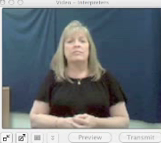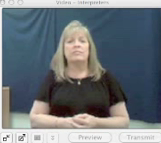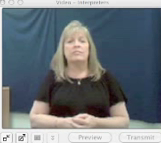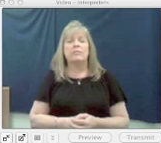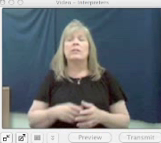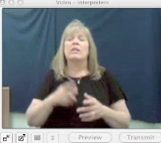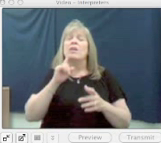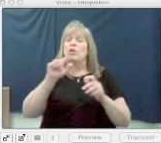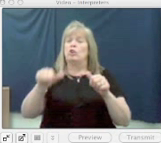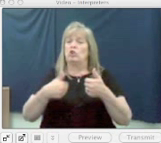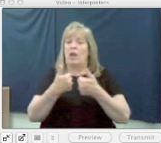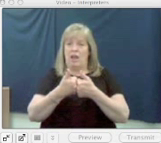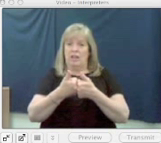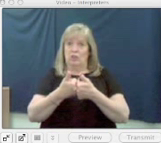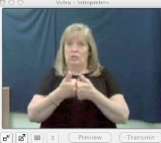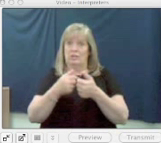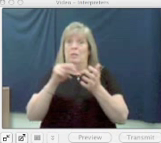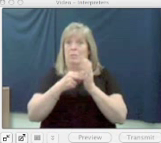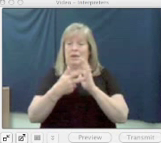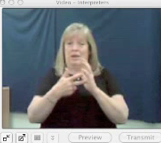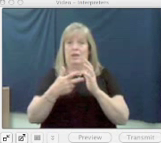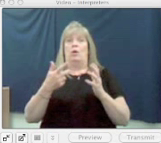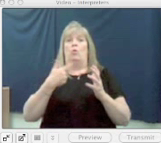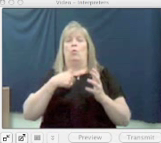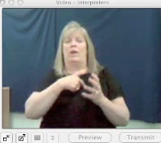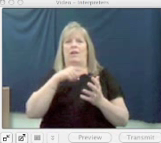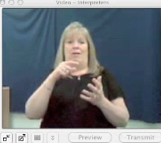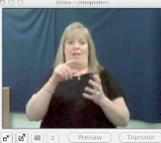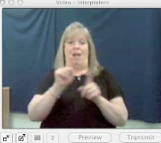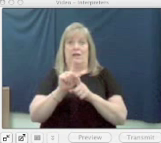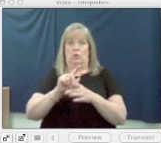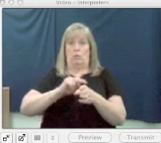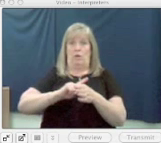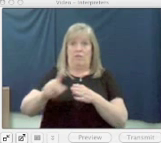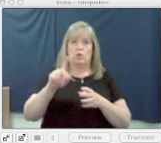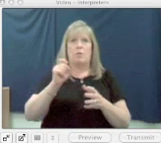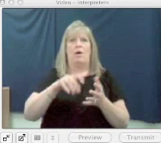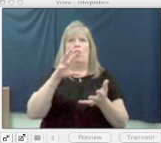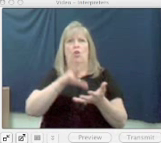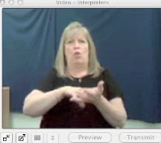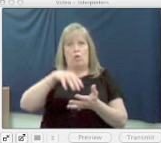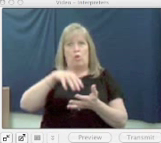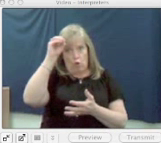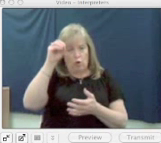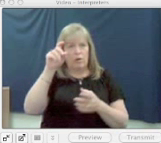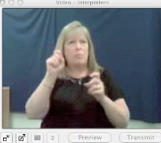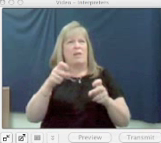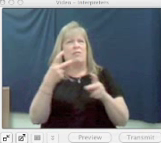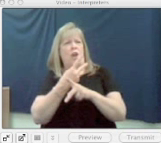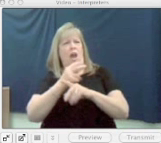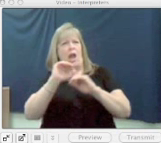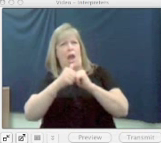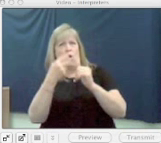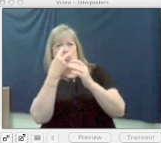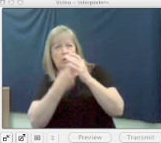The challenge for this profession is that we would have to learn, predict, and ask about the demands of a given